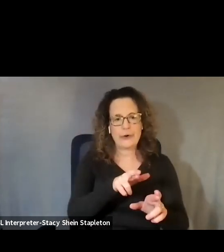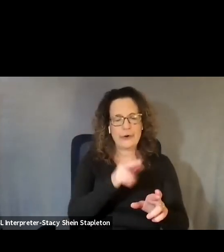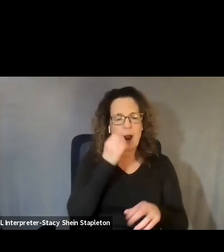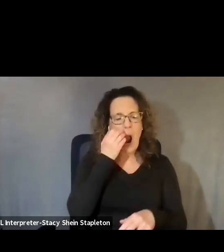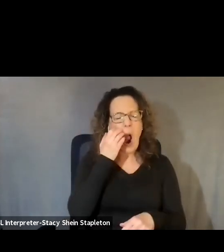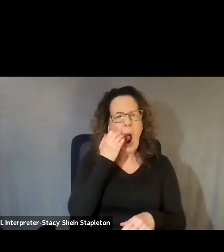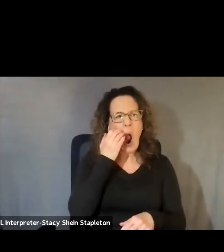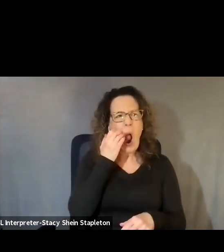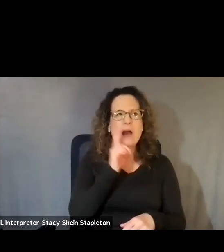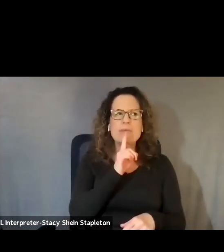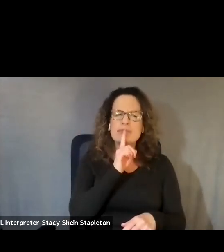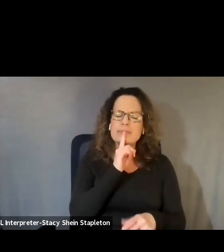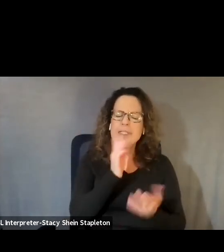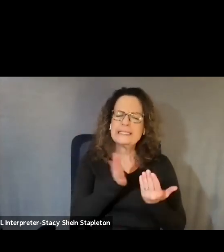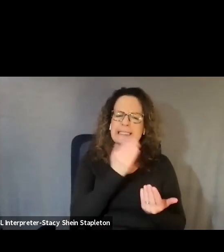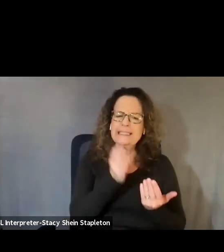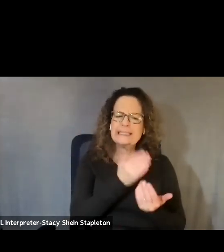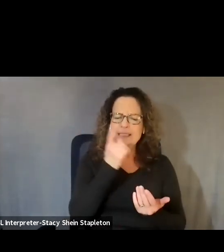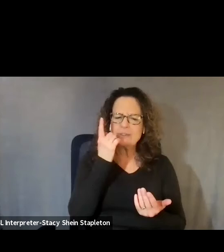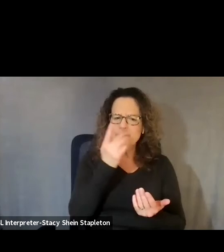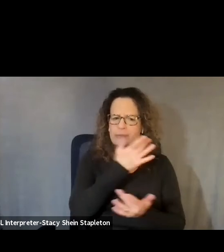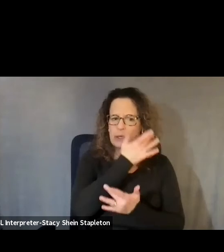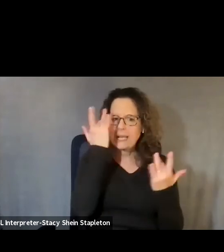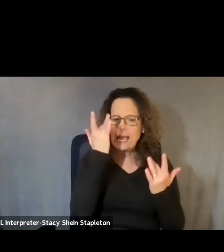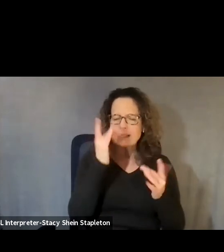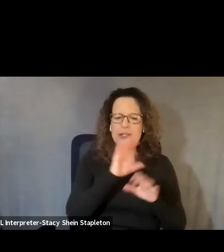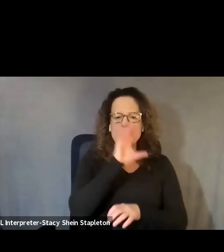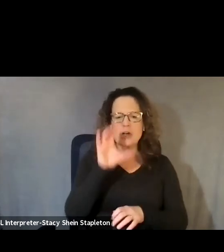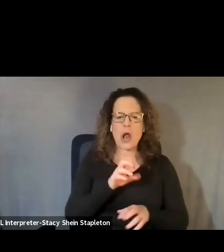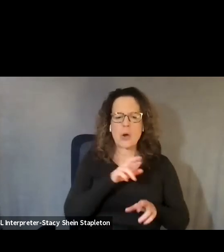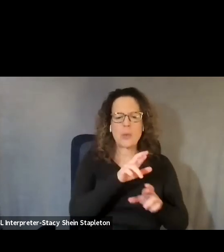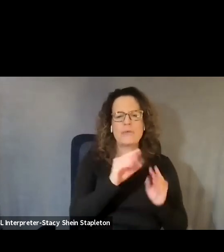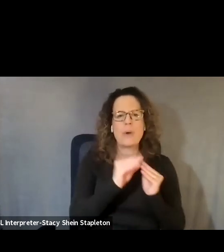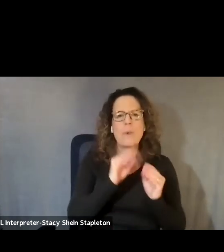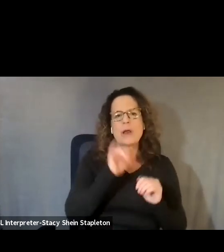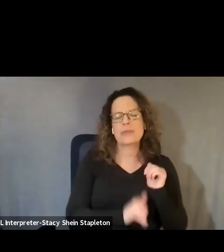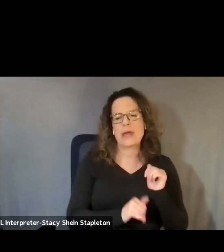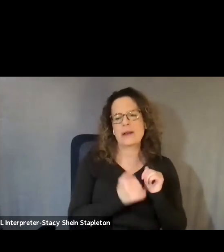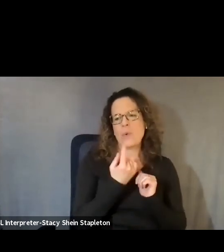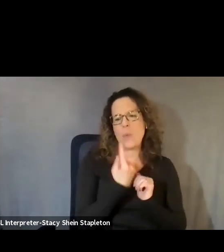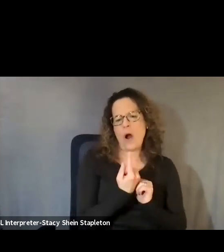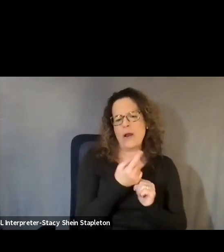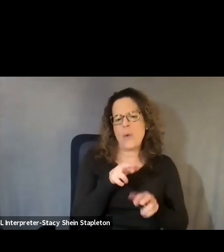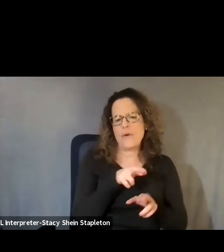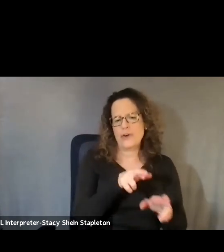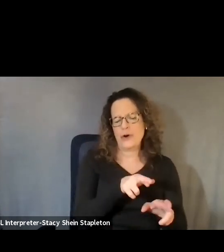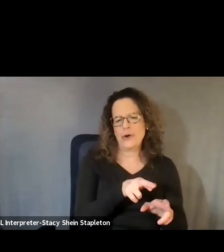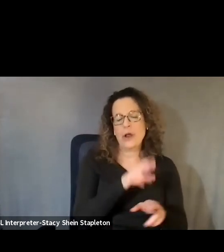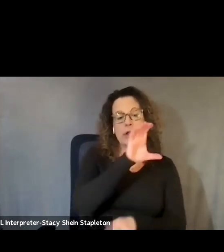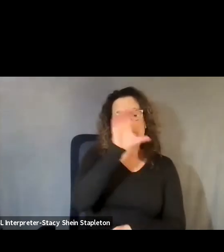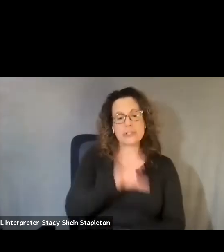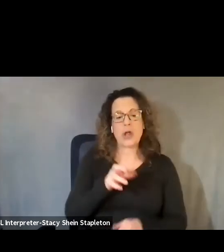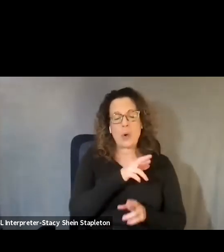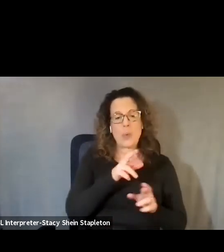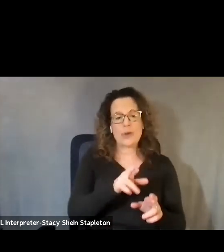it's really easy to forget that the Chicago River is more than just the Chicago River. The Chicago River